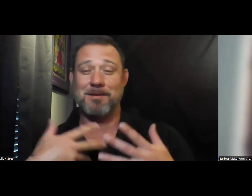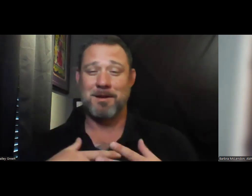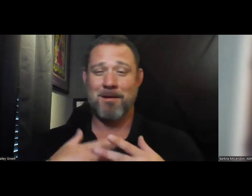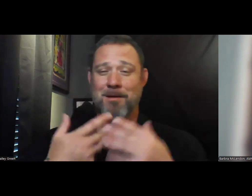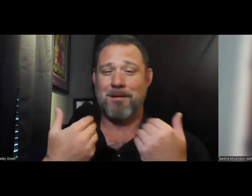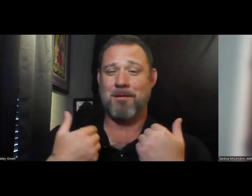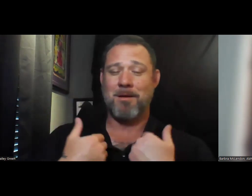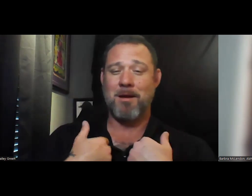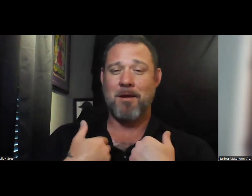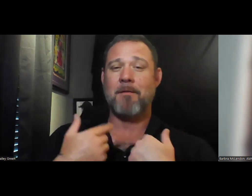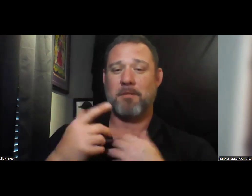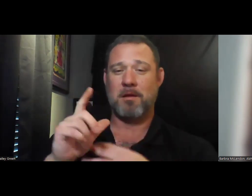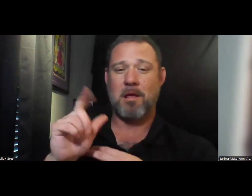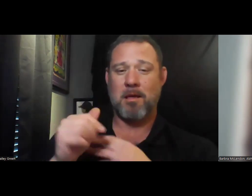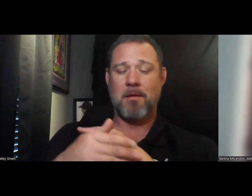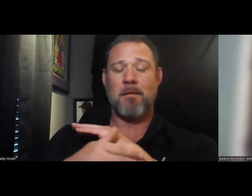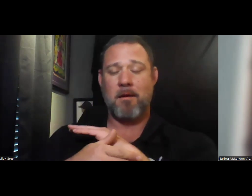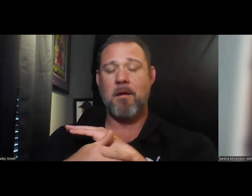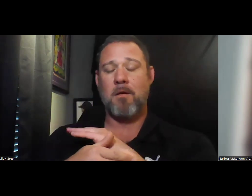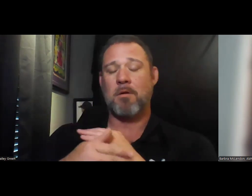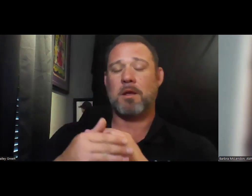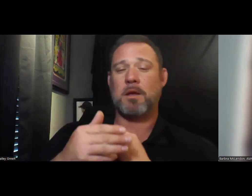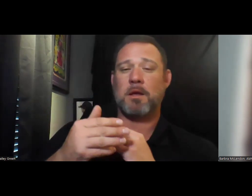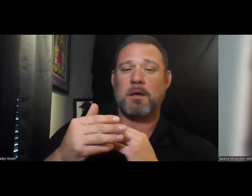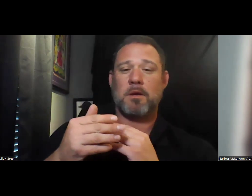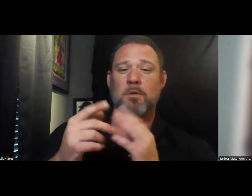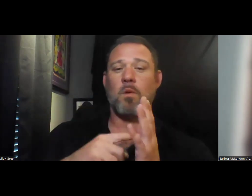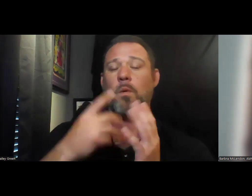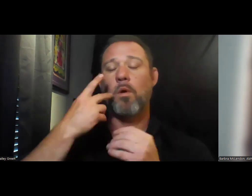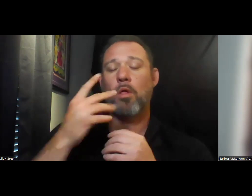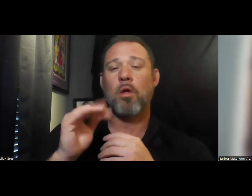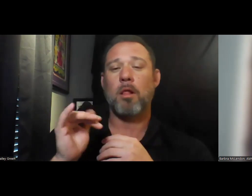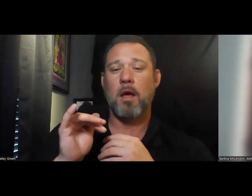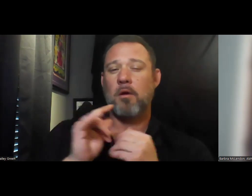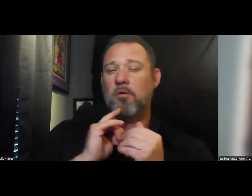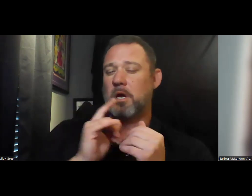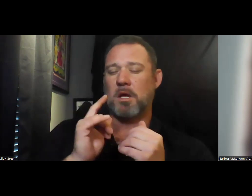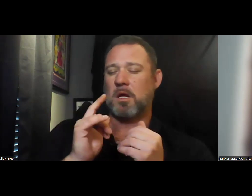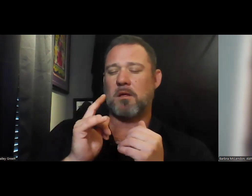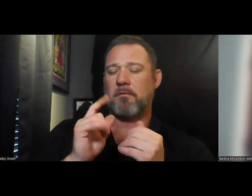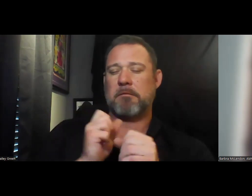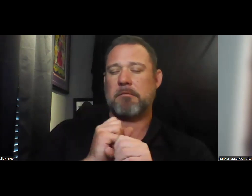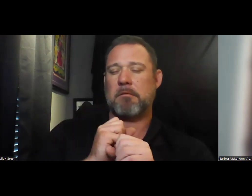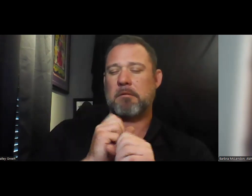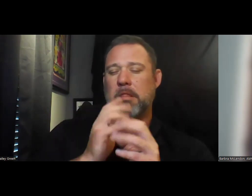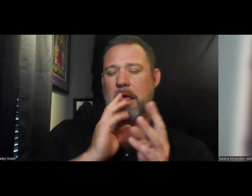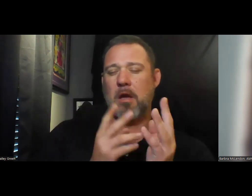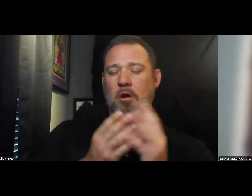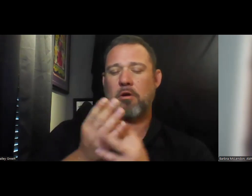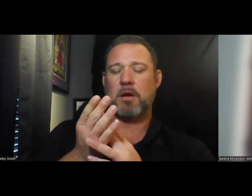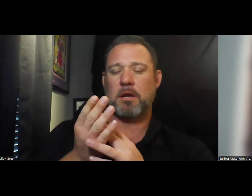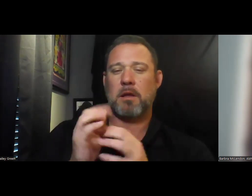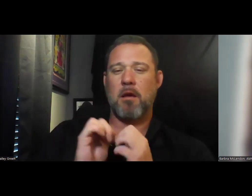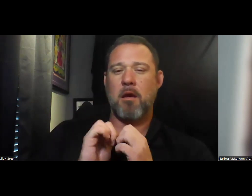have here in Los Angeles County is over what that's going to look like. There's real lack of clarity on